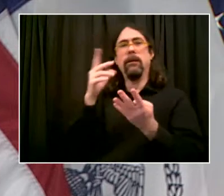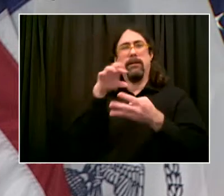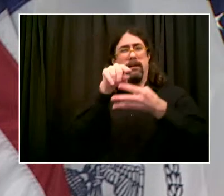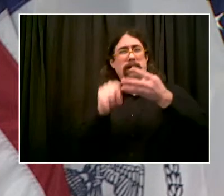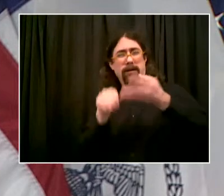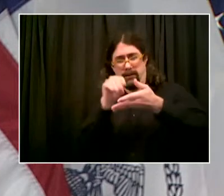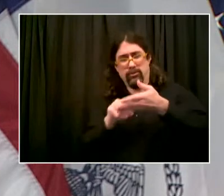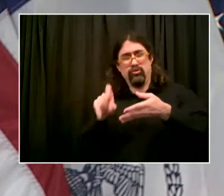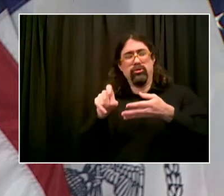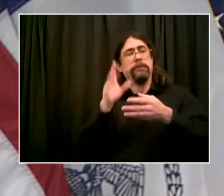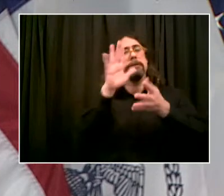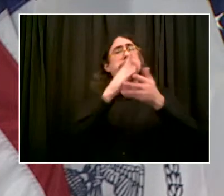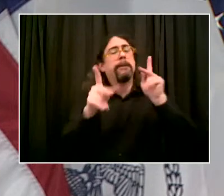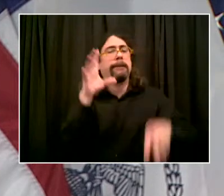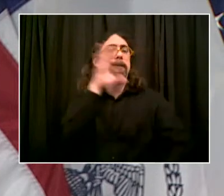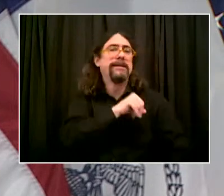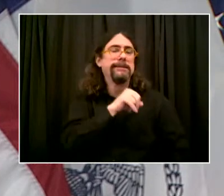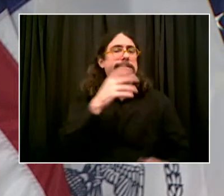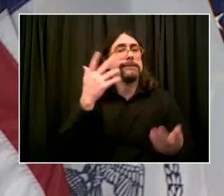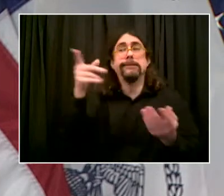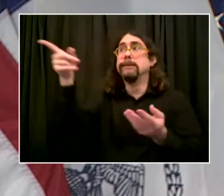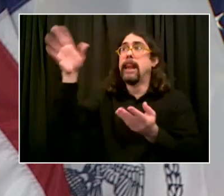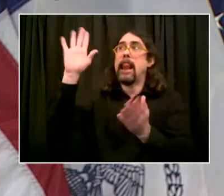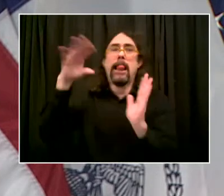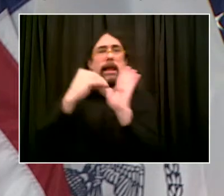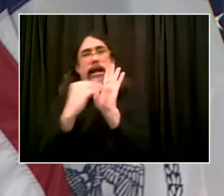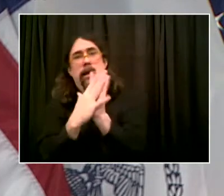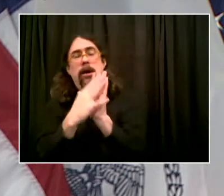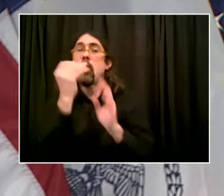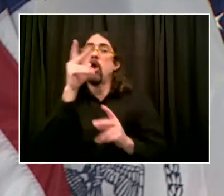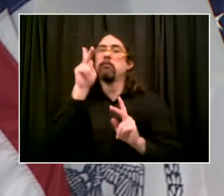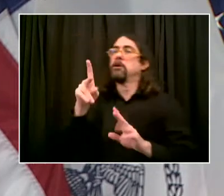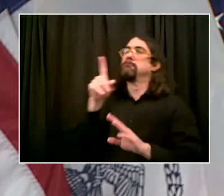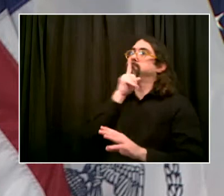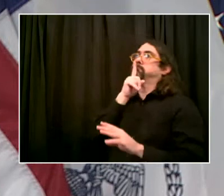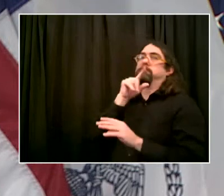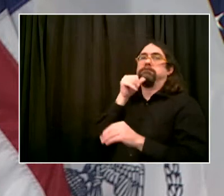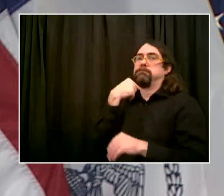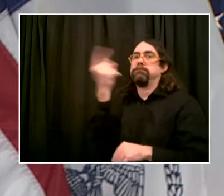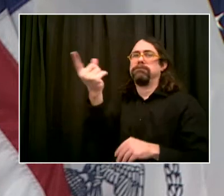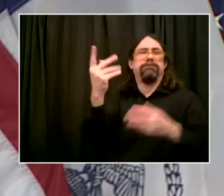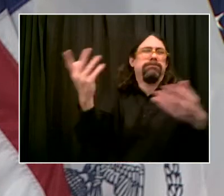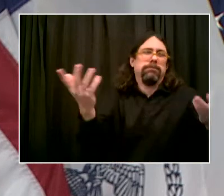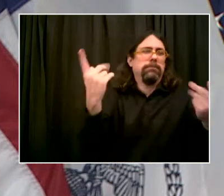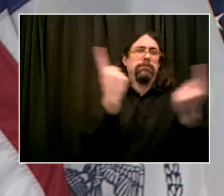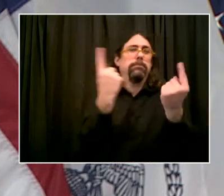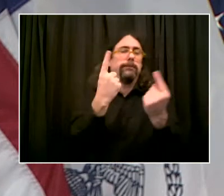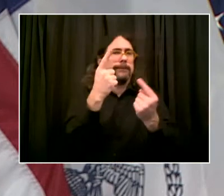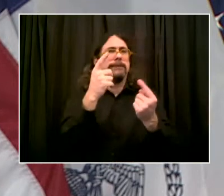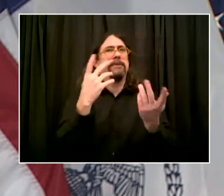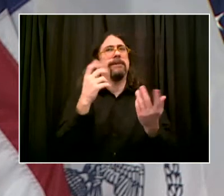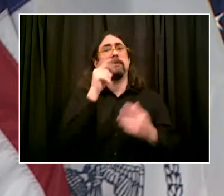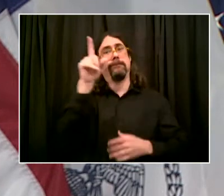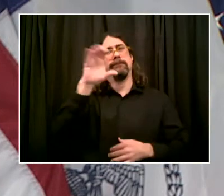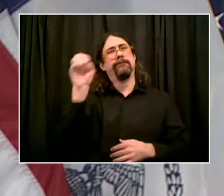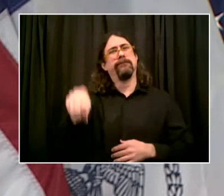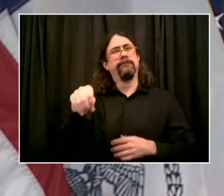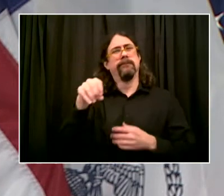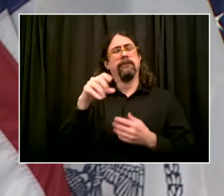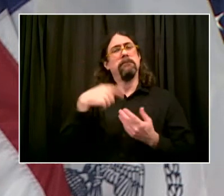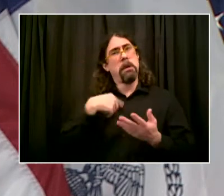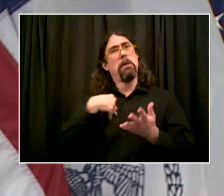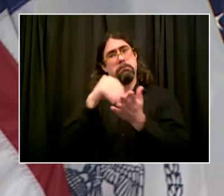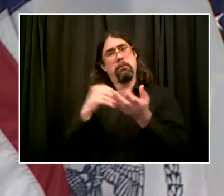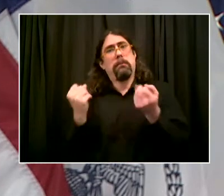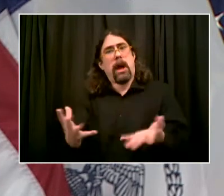demographic background and record that so we get a clearer picture. You're going to see in this data, many vaccinations have been given to